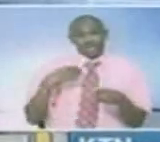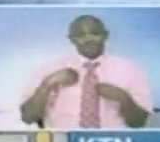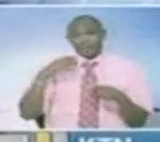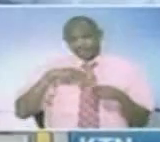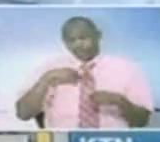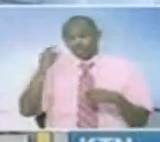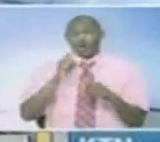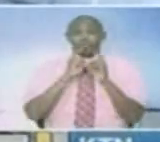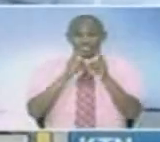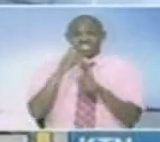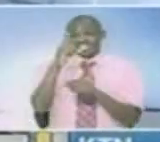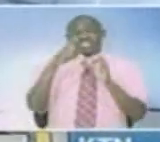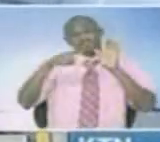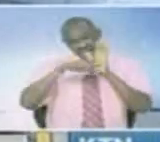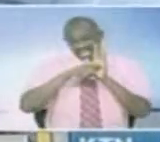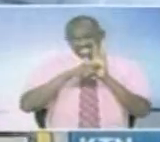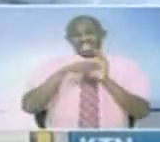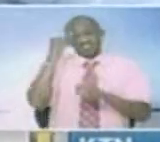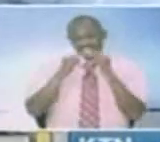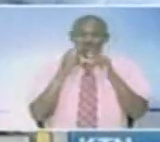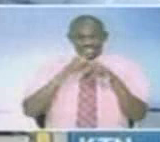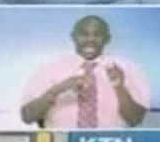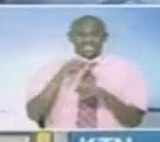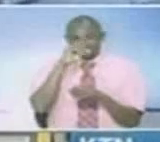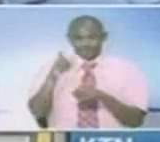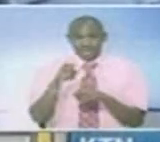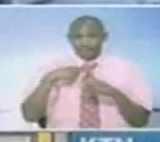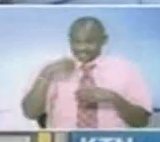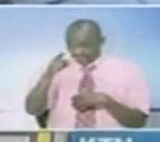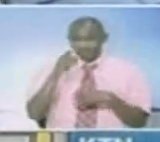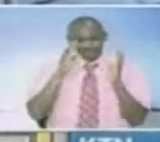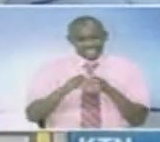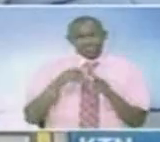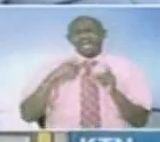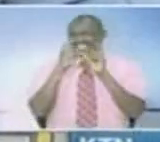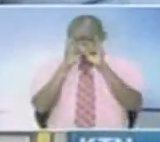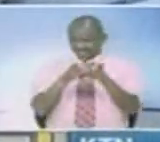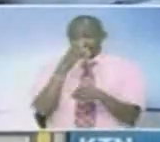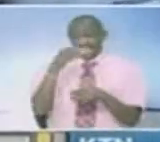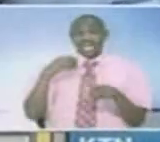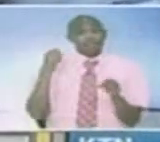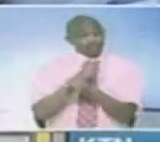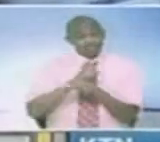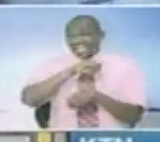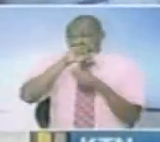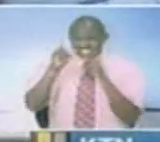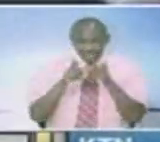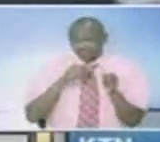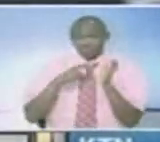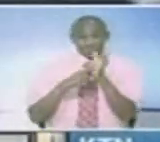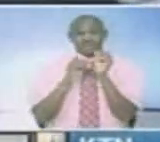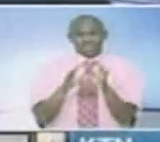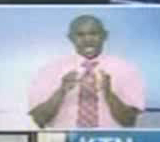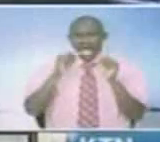those who are awarded a D- in their final year exam. But the young inventor had a gift that no exam could test or expose: